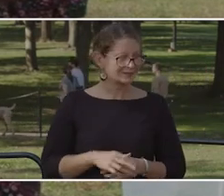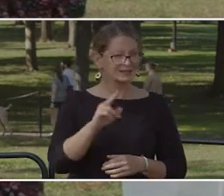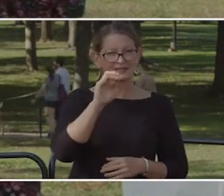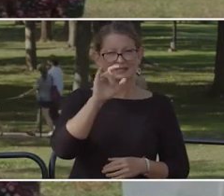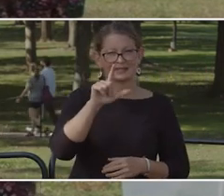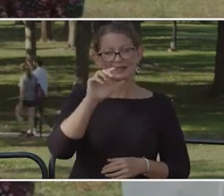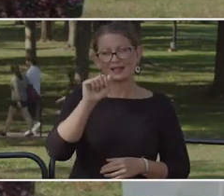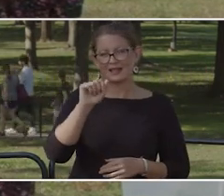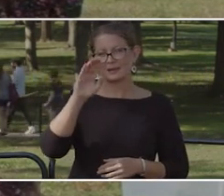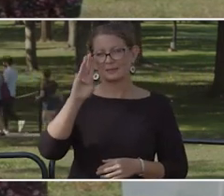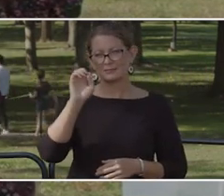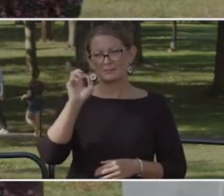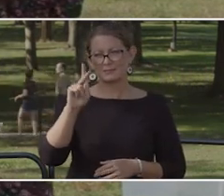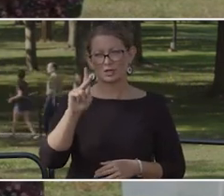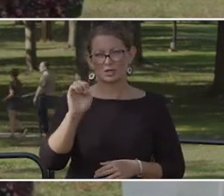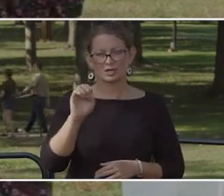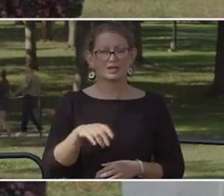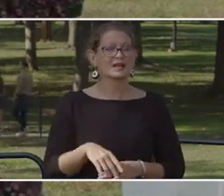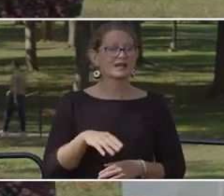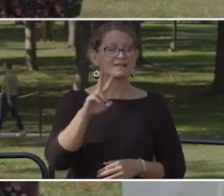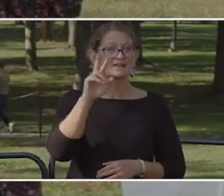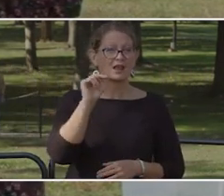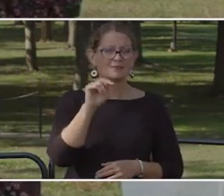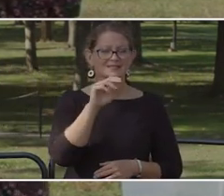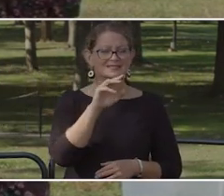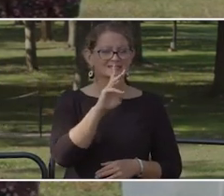A. Burke, Vietnam,